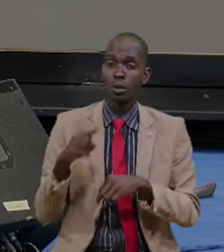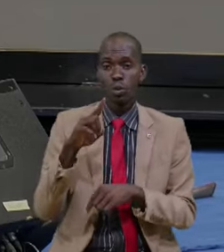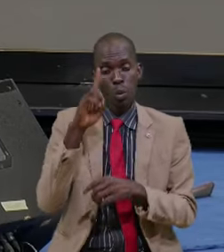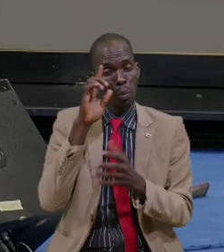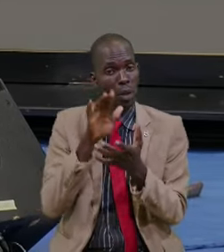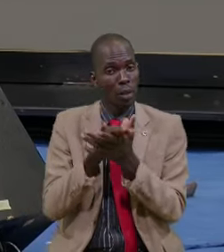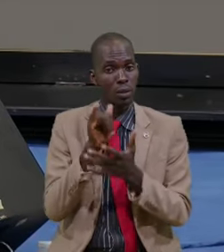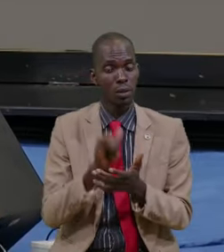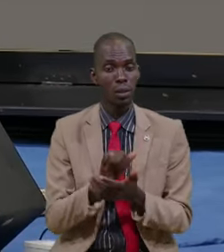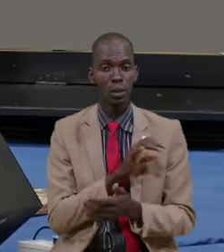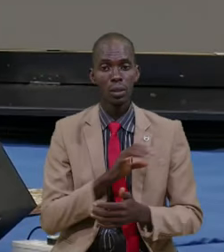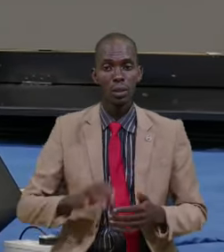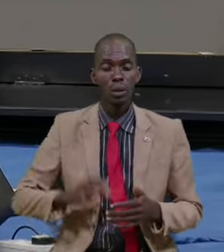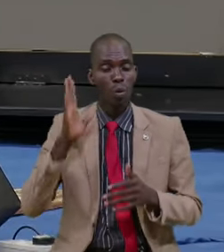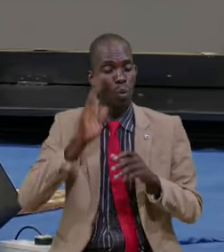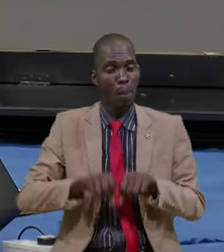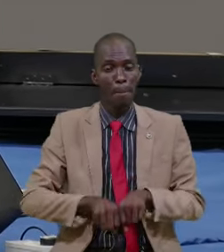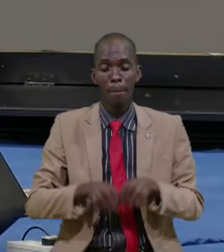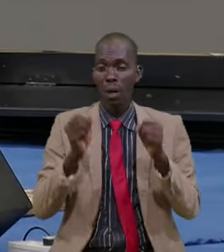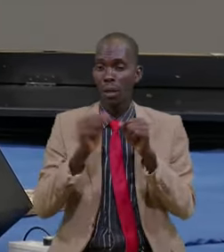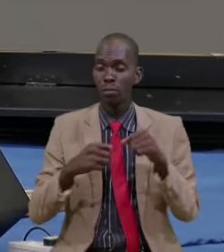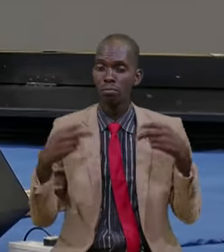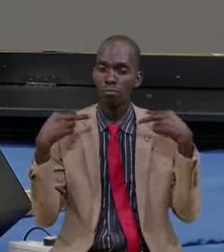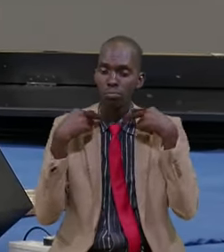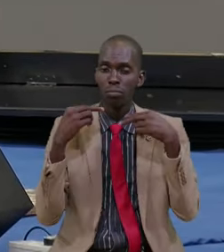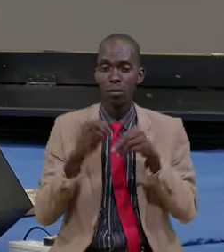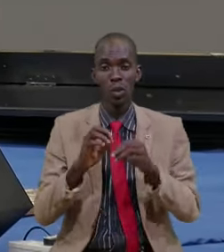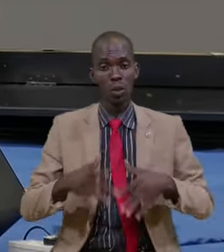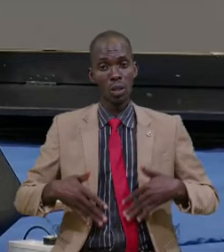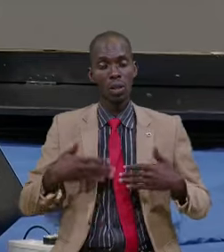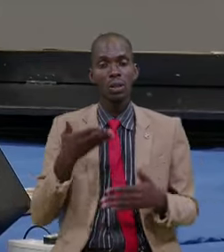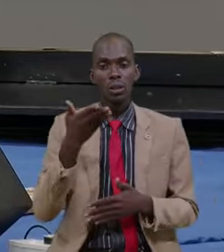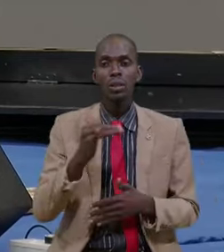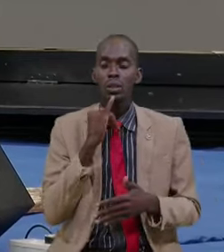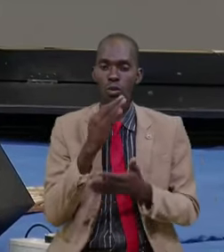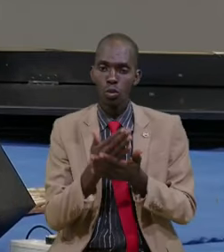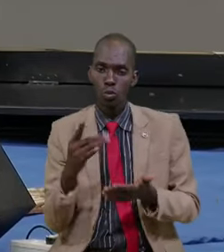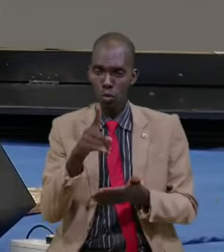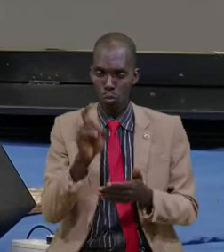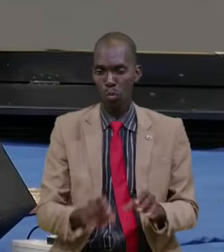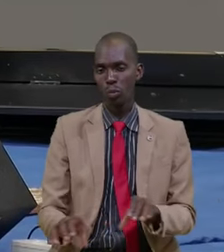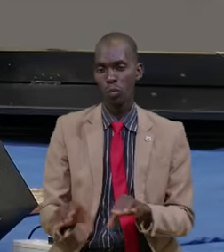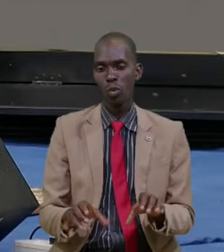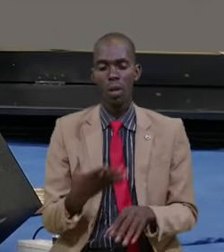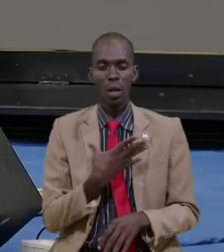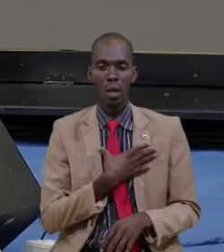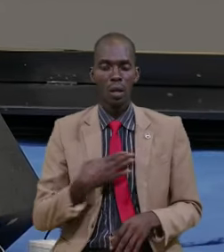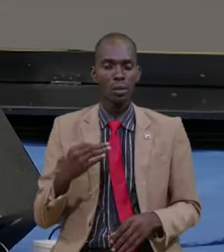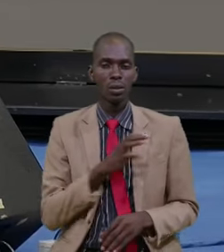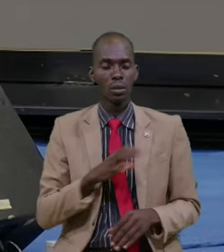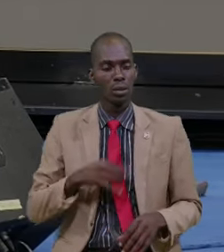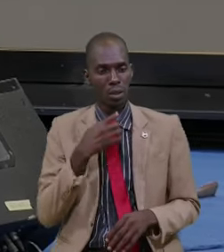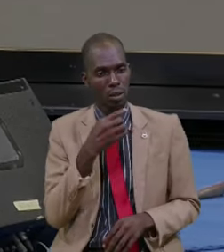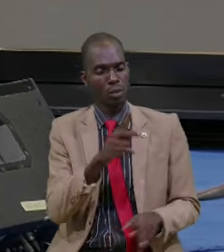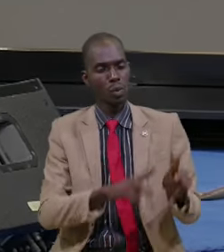to break every yoke in your life. There is a part you play. And he told them, take away the